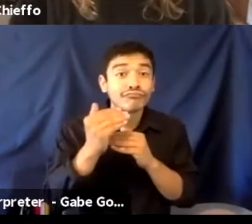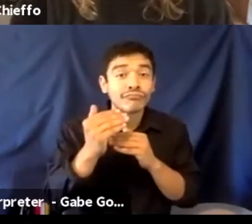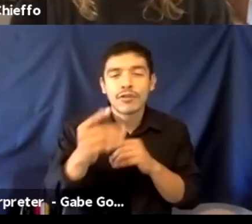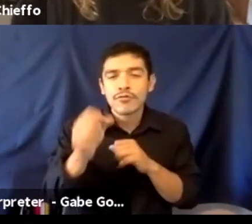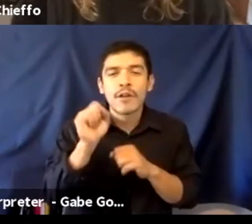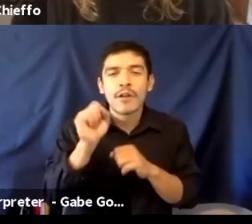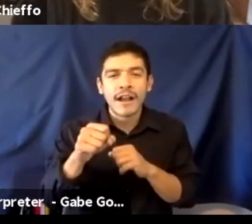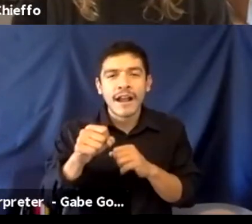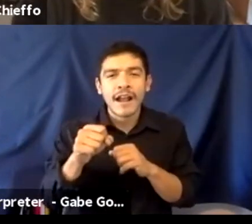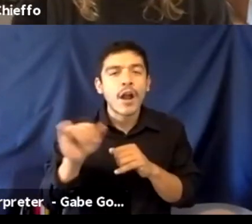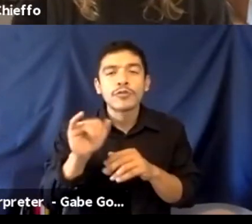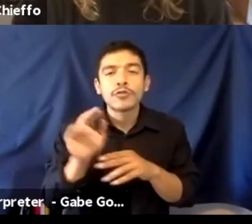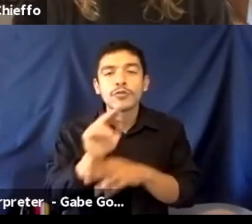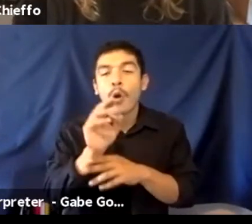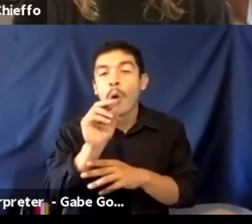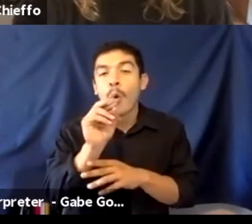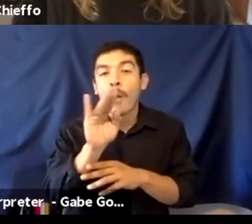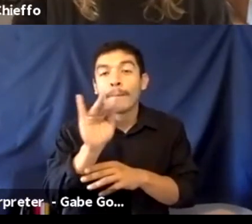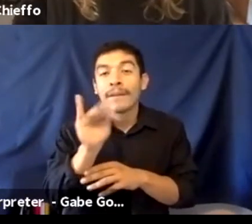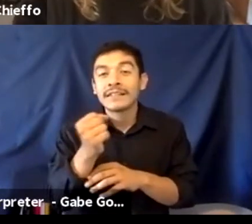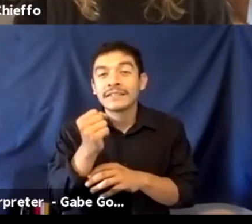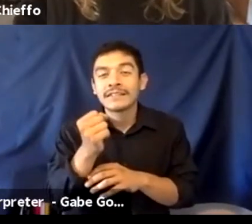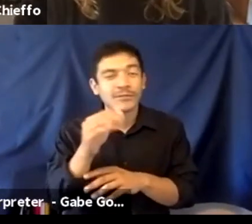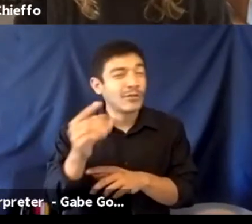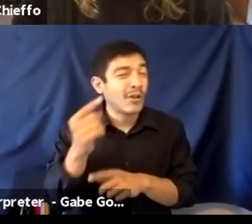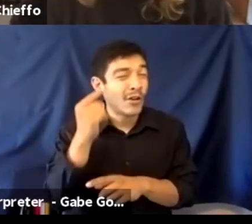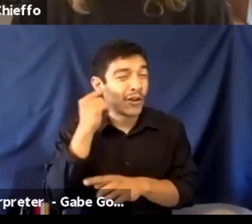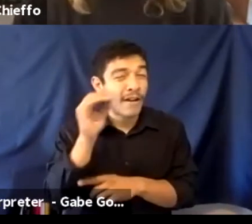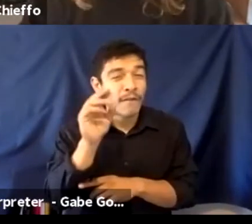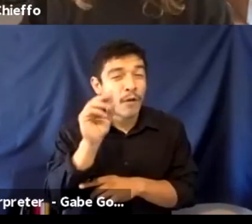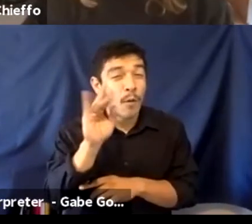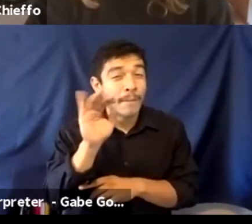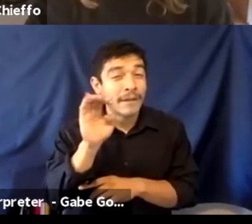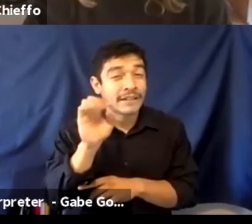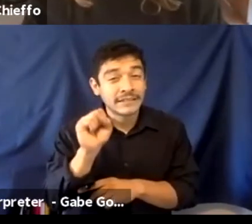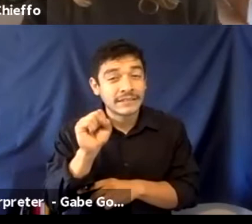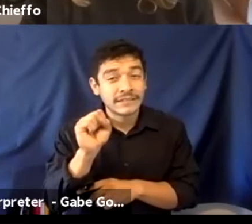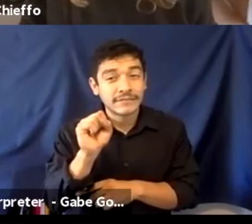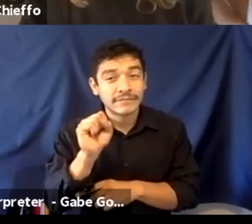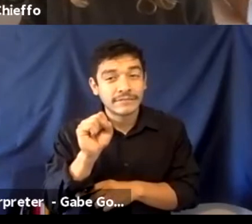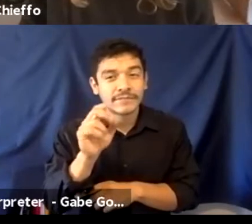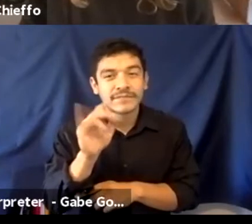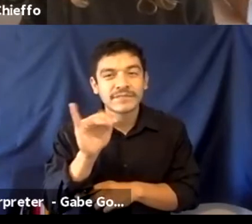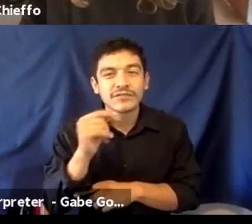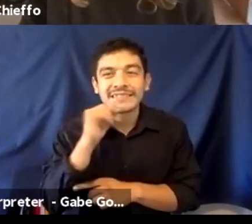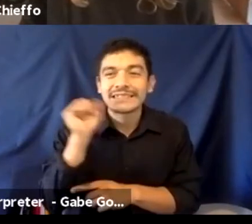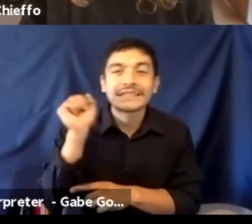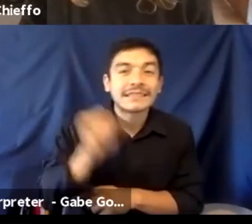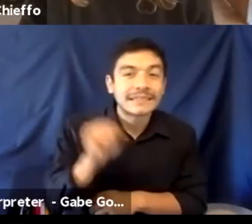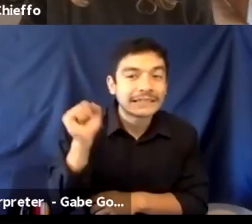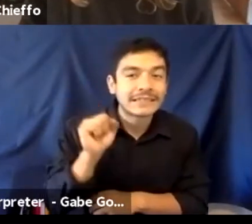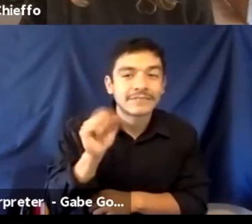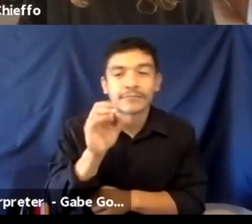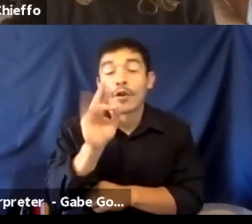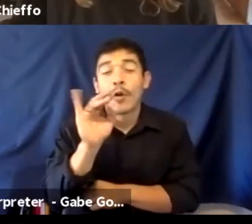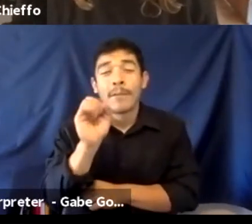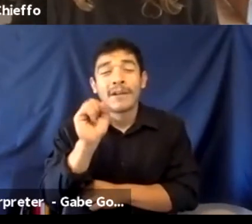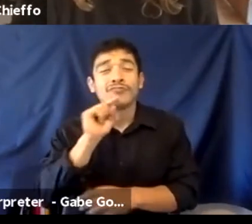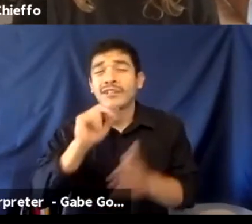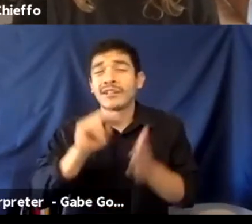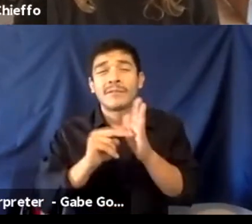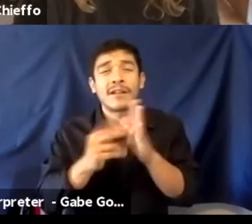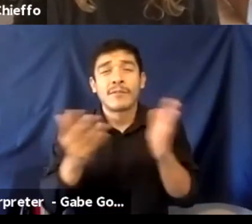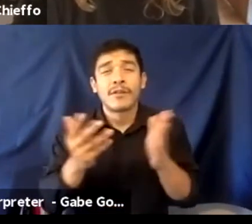use are Orbeez. Are you familiar with Orbeez? Yeah. So Orbeez are actually